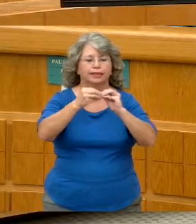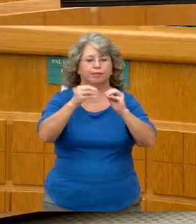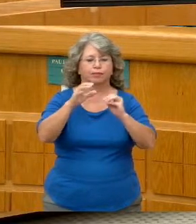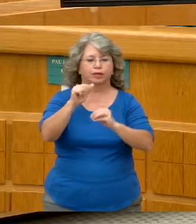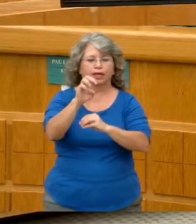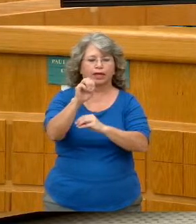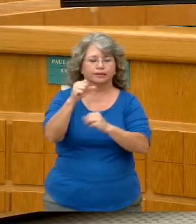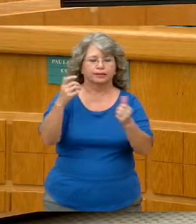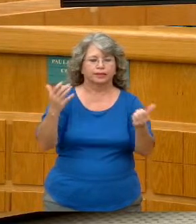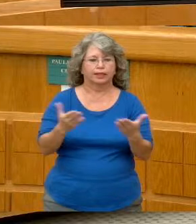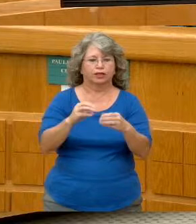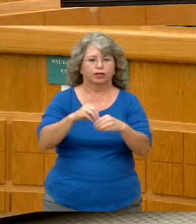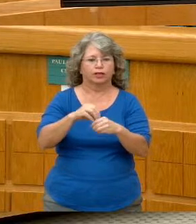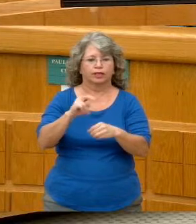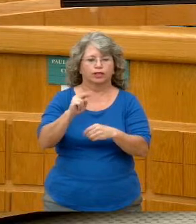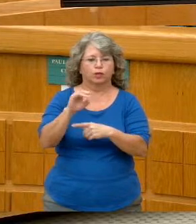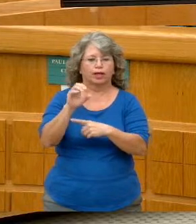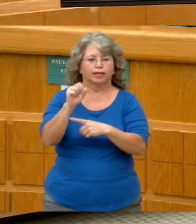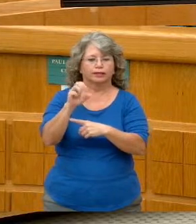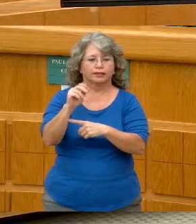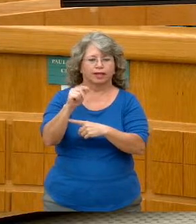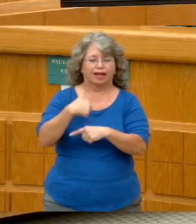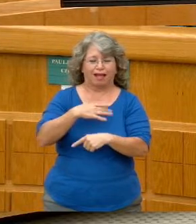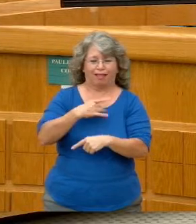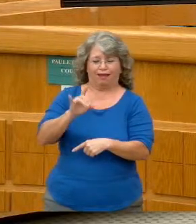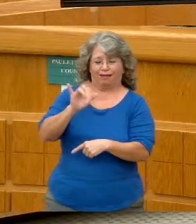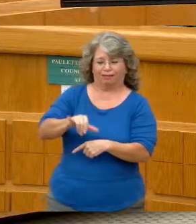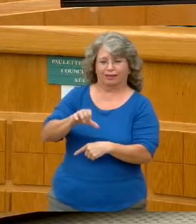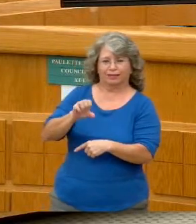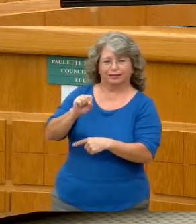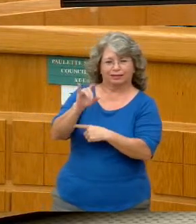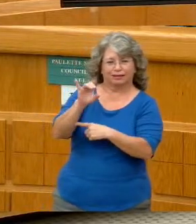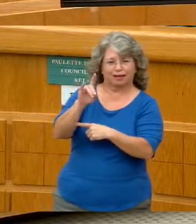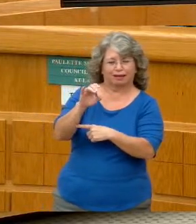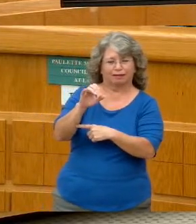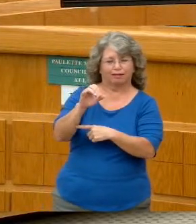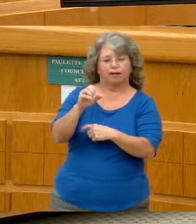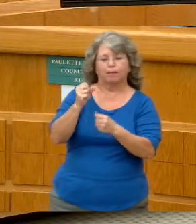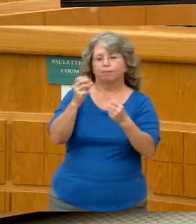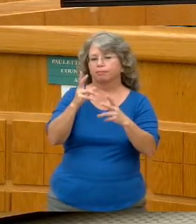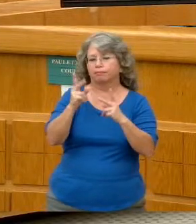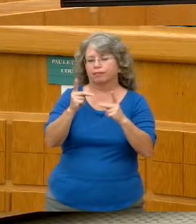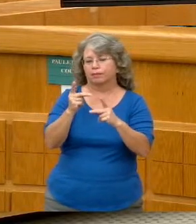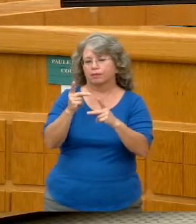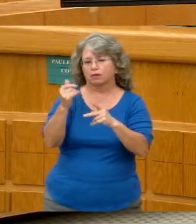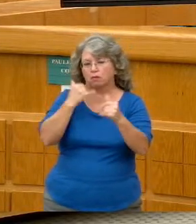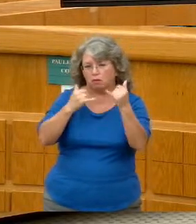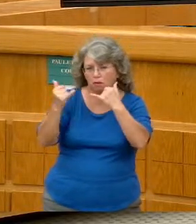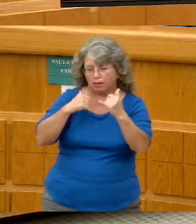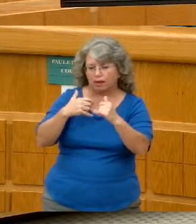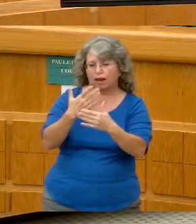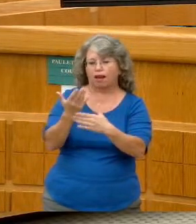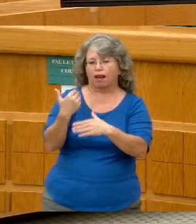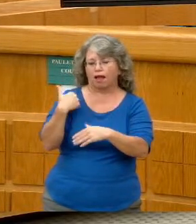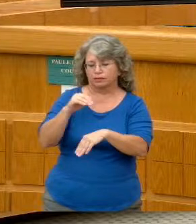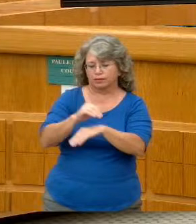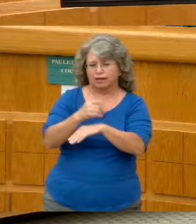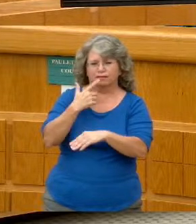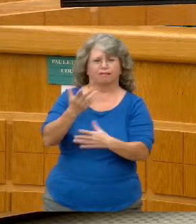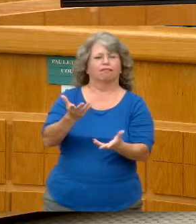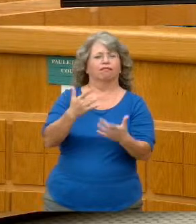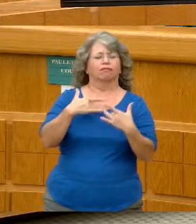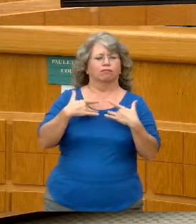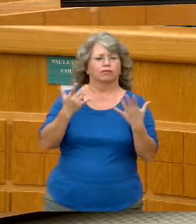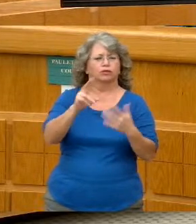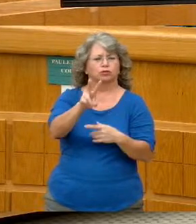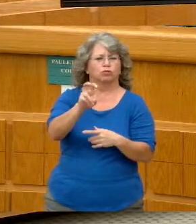Nueces County. And I really like this slide because I've got a lot of calls last night about, what about these 200 numbers? Those are